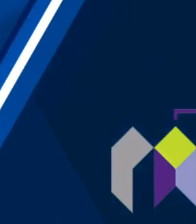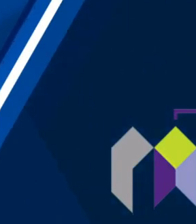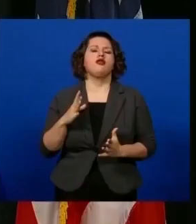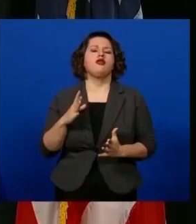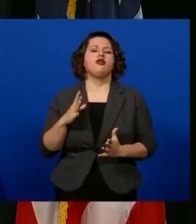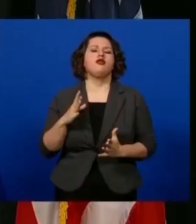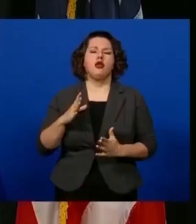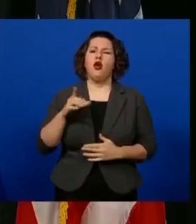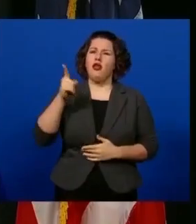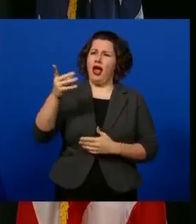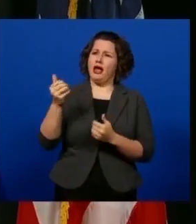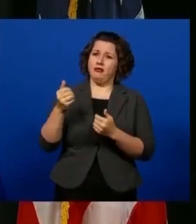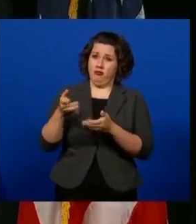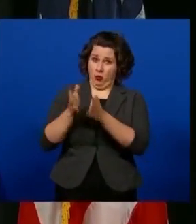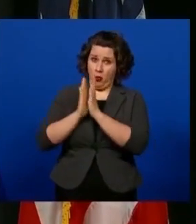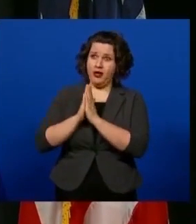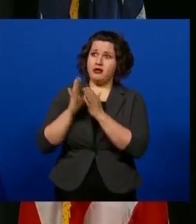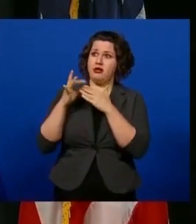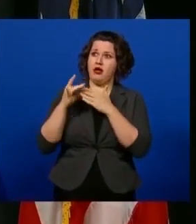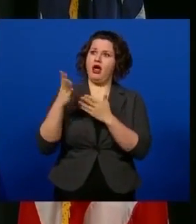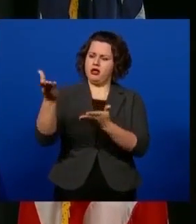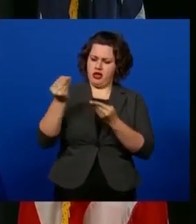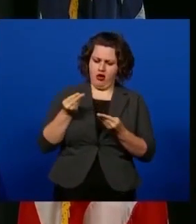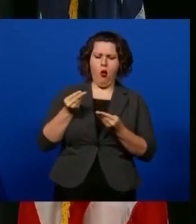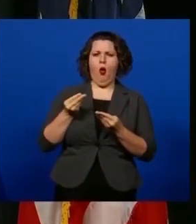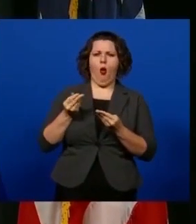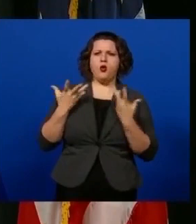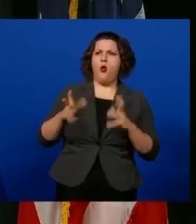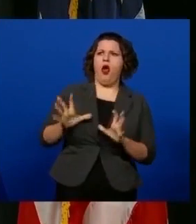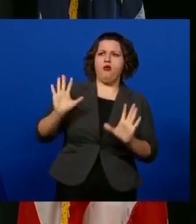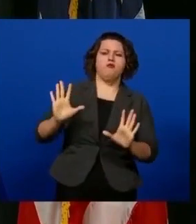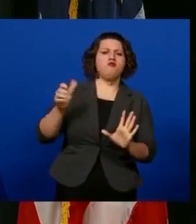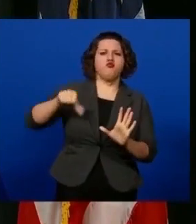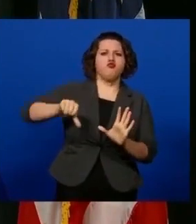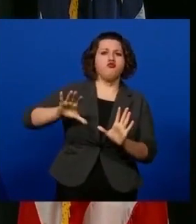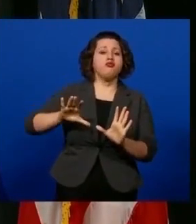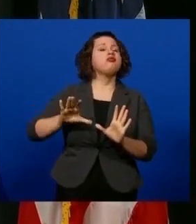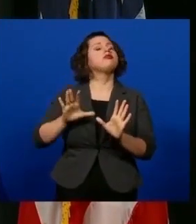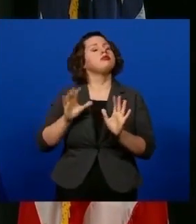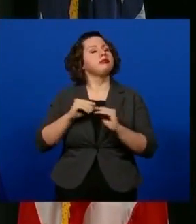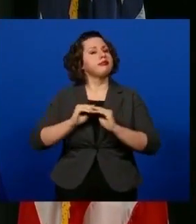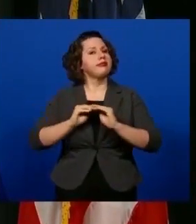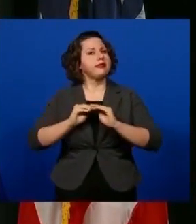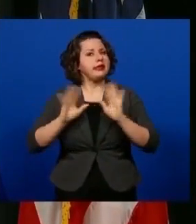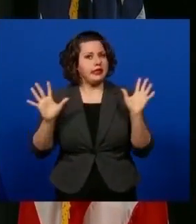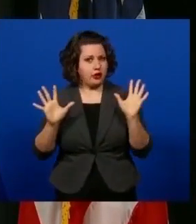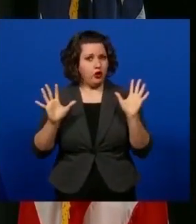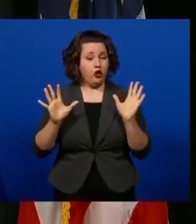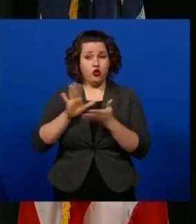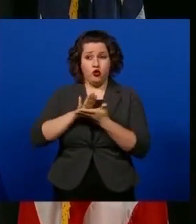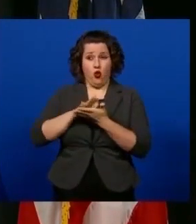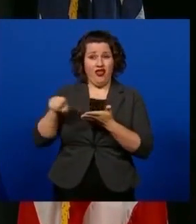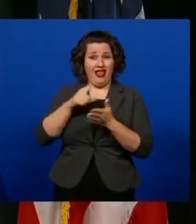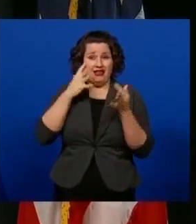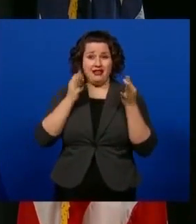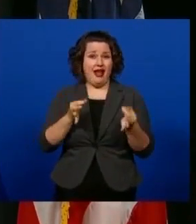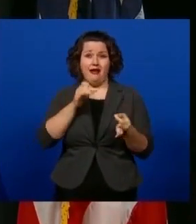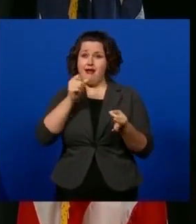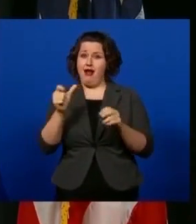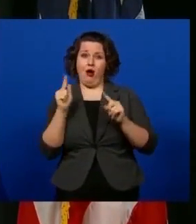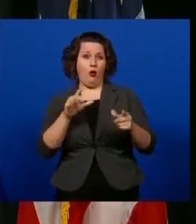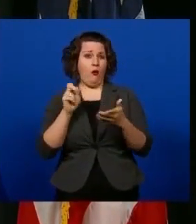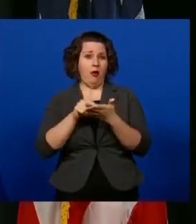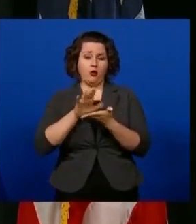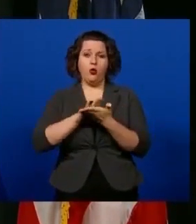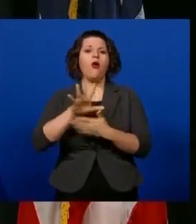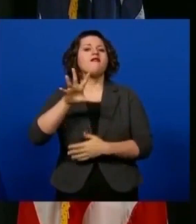sides. Governor Reynolds made it clear at Tuesday's press conference. Schools that choose not to return to school for at